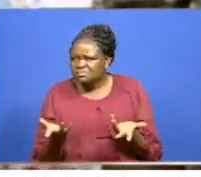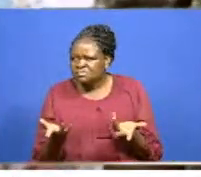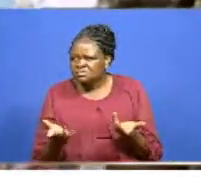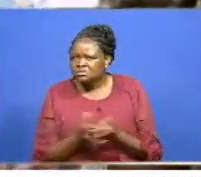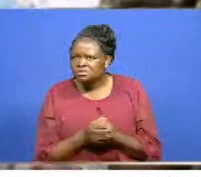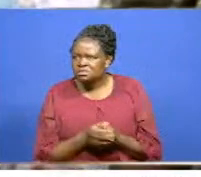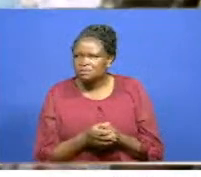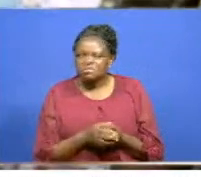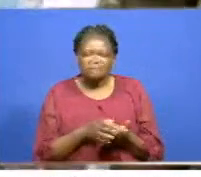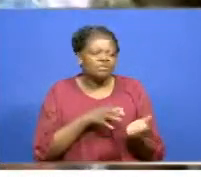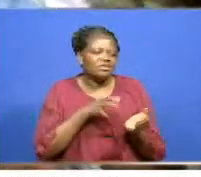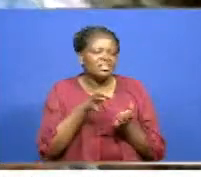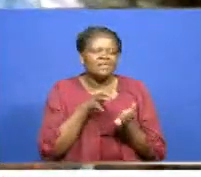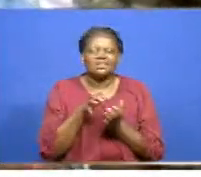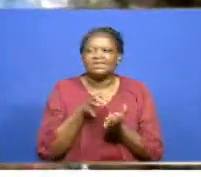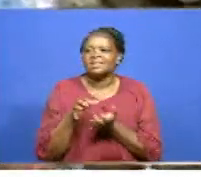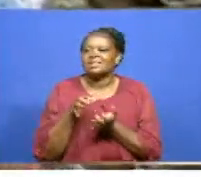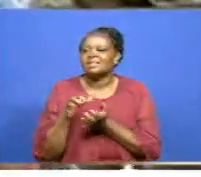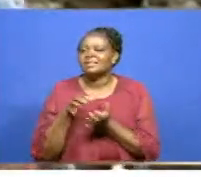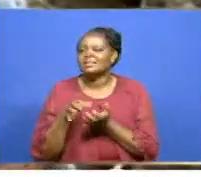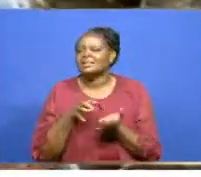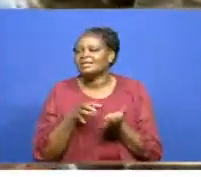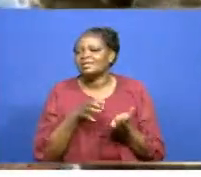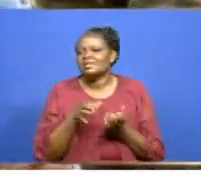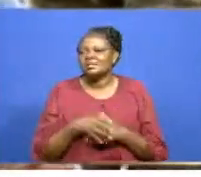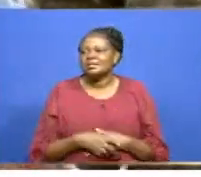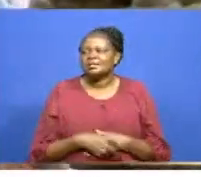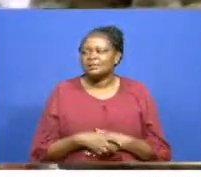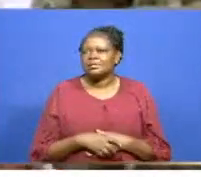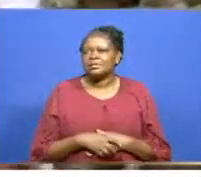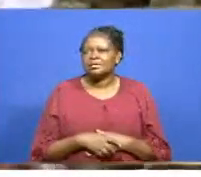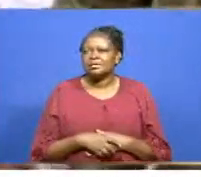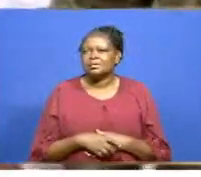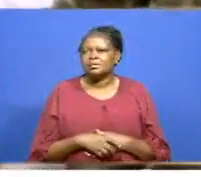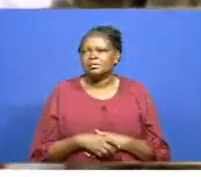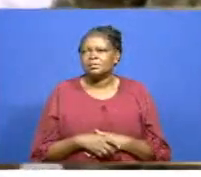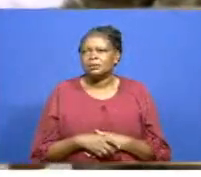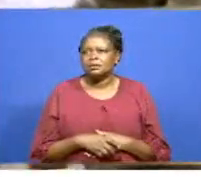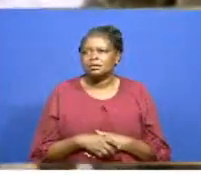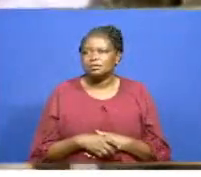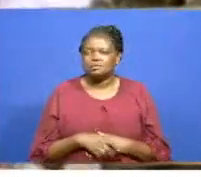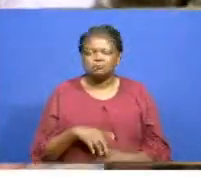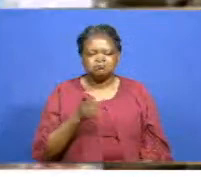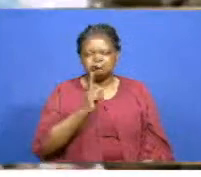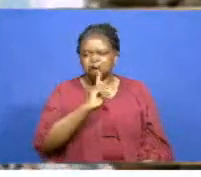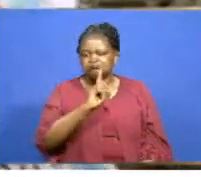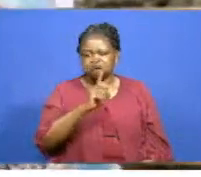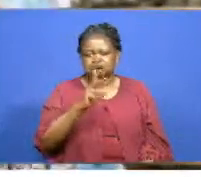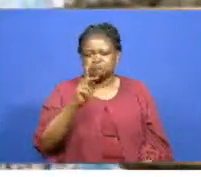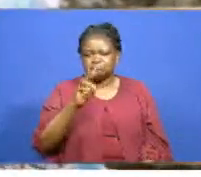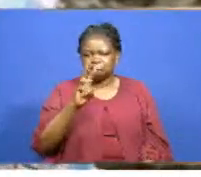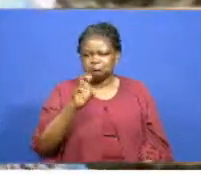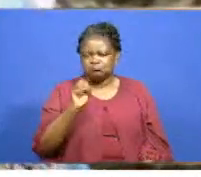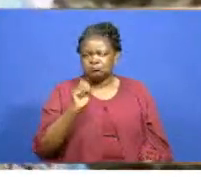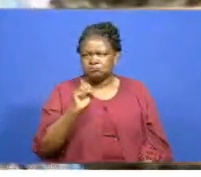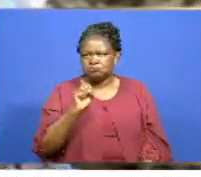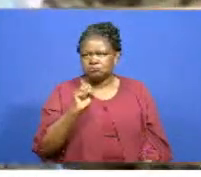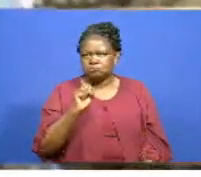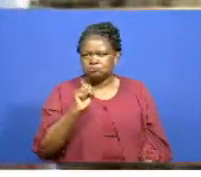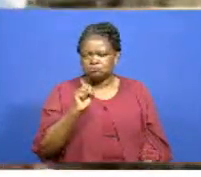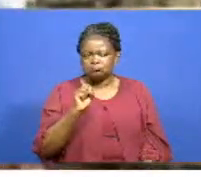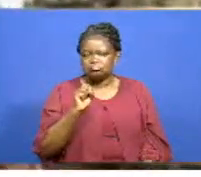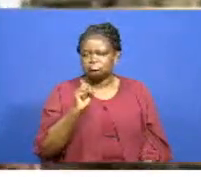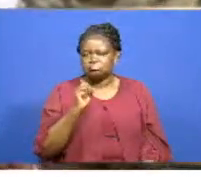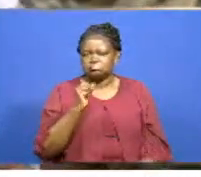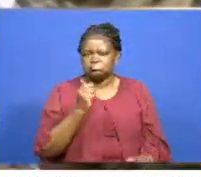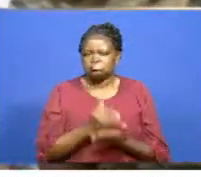What are the fines? The fines that KWS has... No, the KWS does not institute any fines. It is a law that